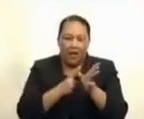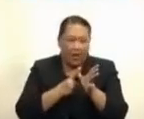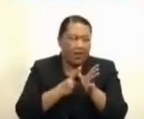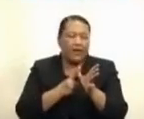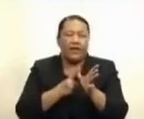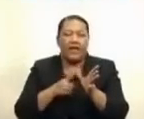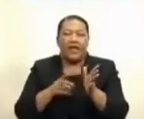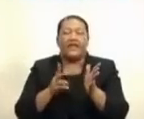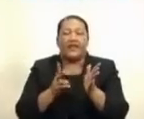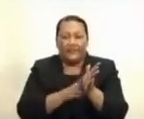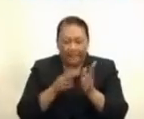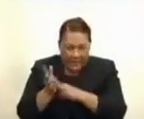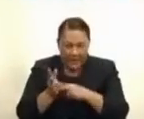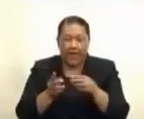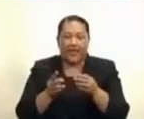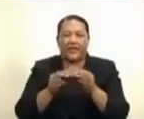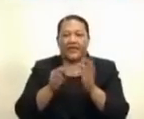Konrobe.